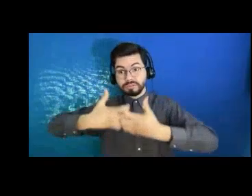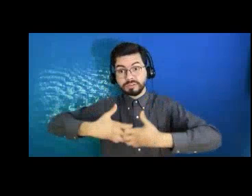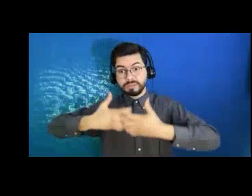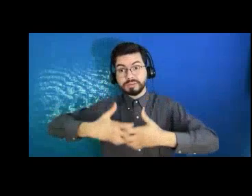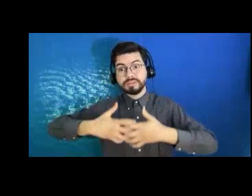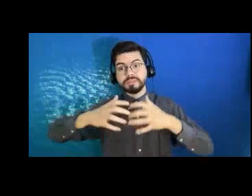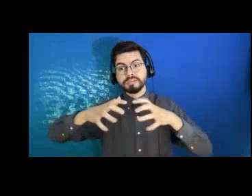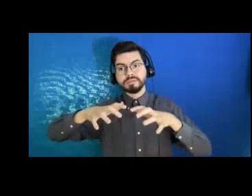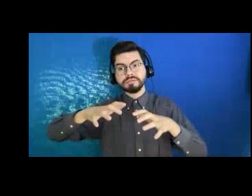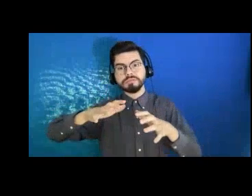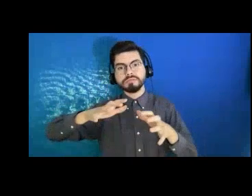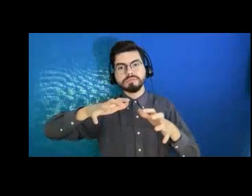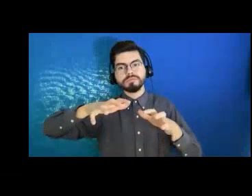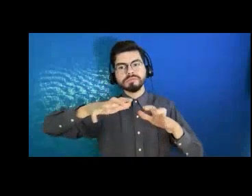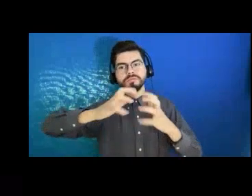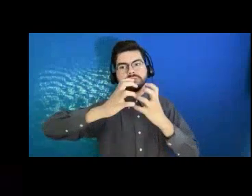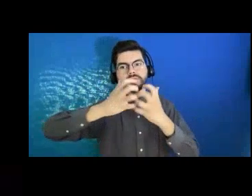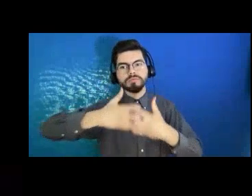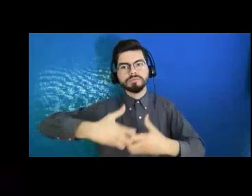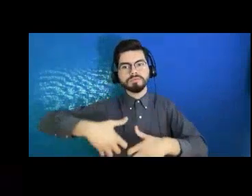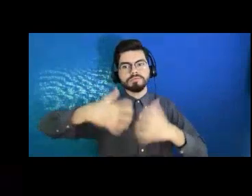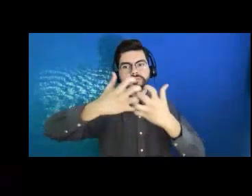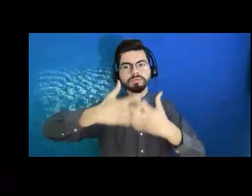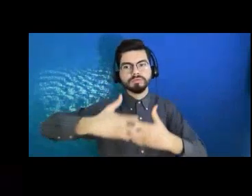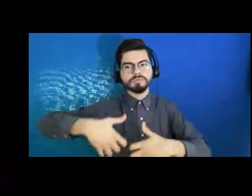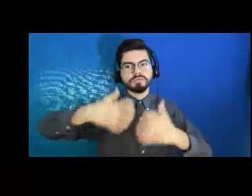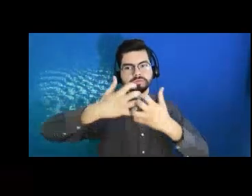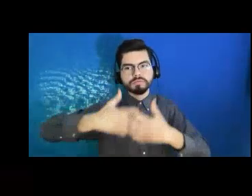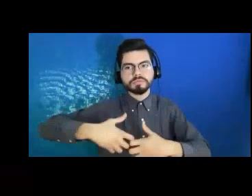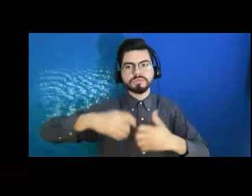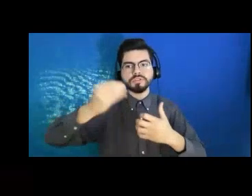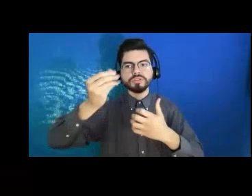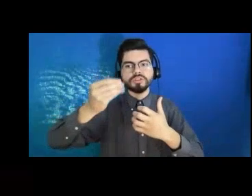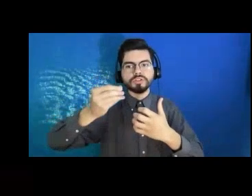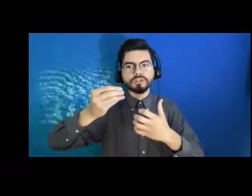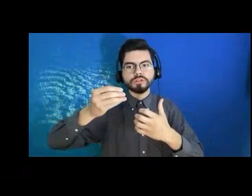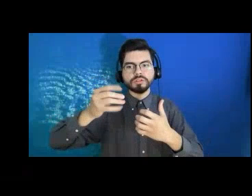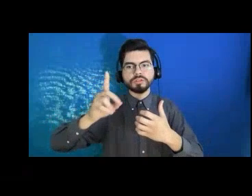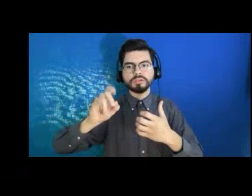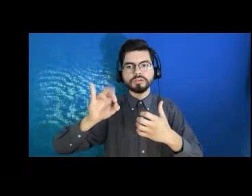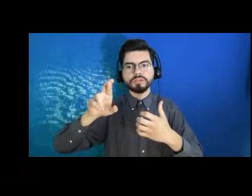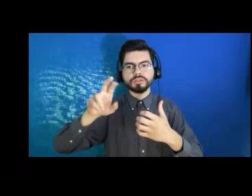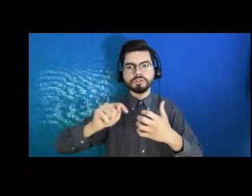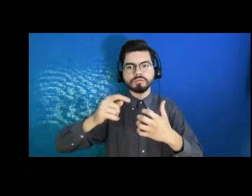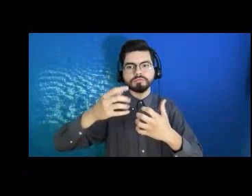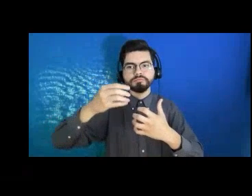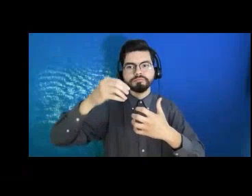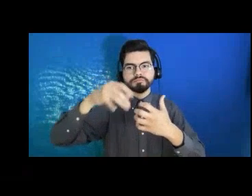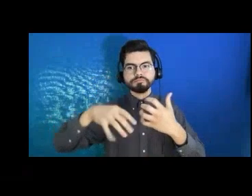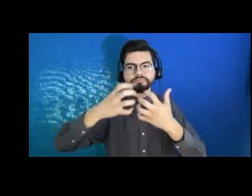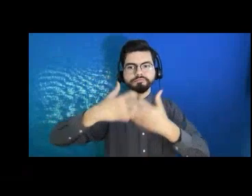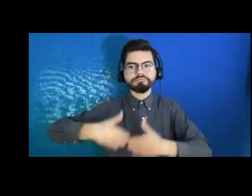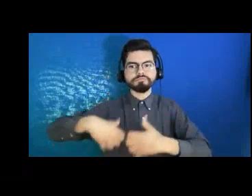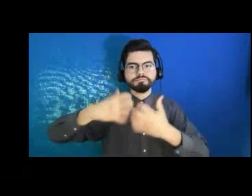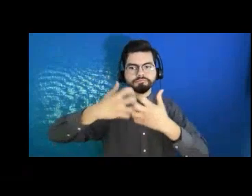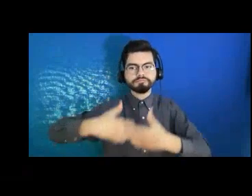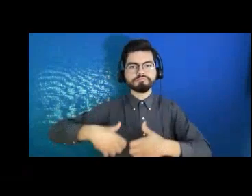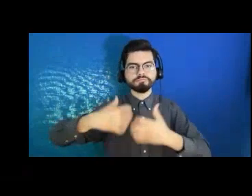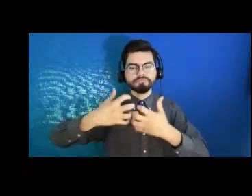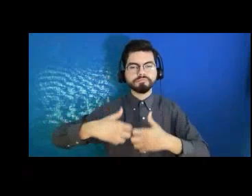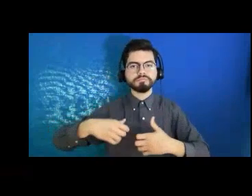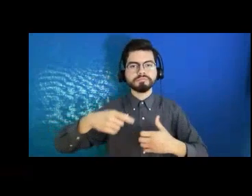masticator, and that is a very cost-effective, efficient way to weave through the bigger vegetation and take out